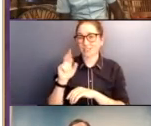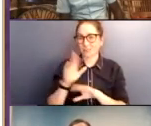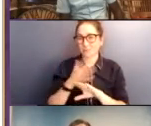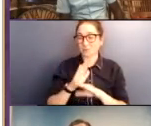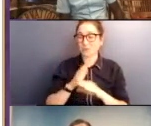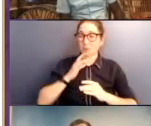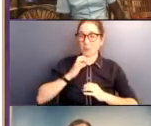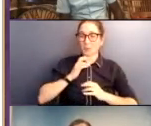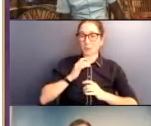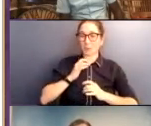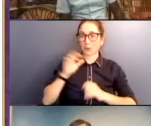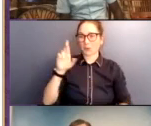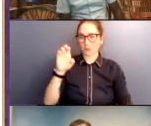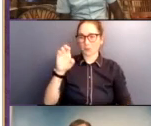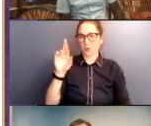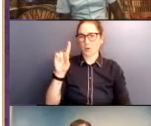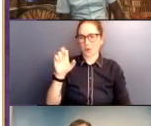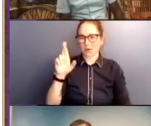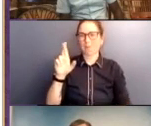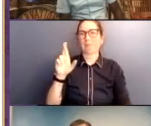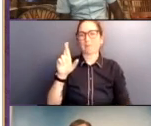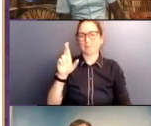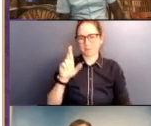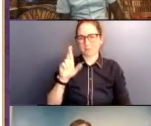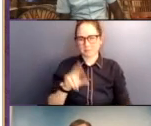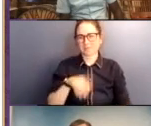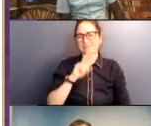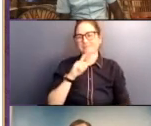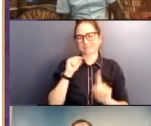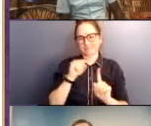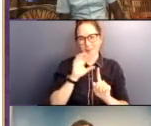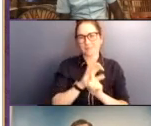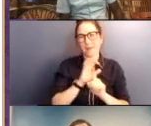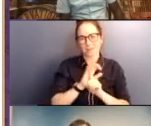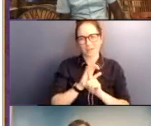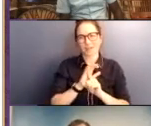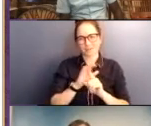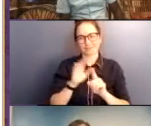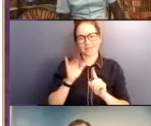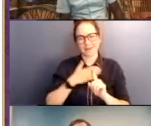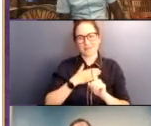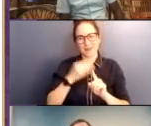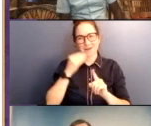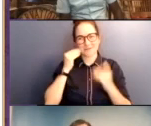Okay. The recorder is a very popular instrument in my household right now.